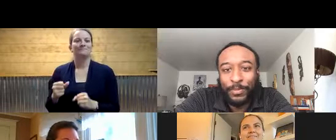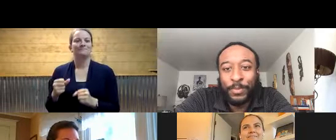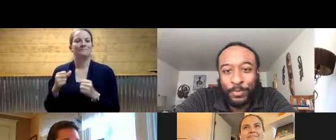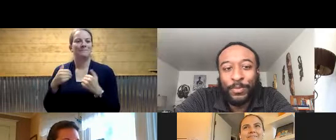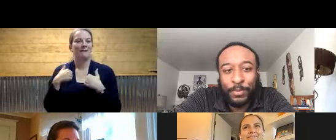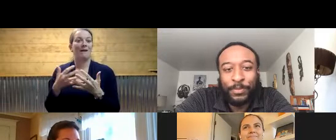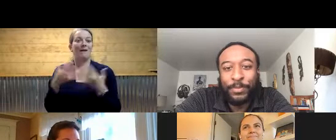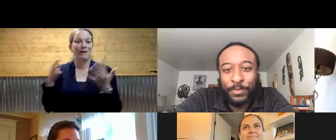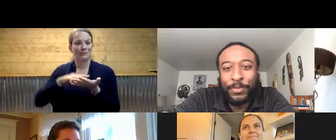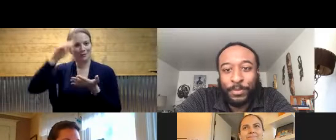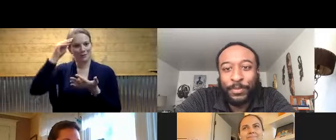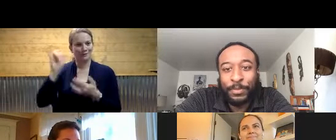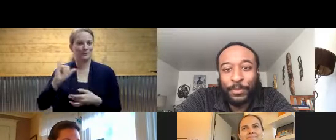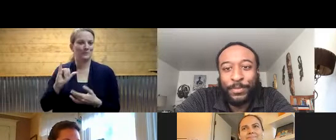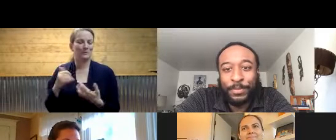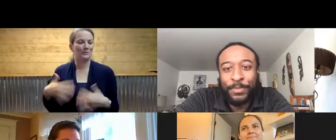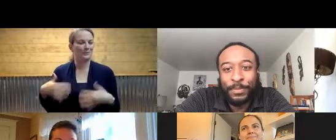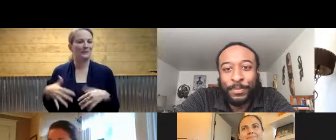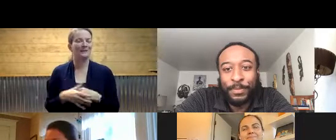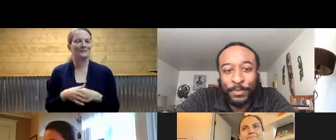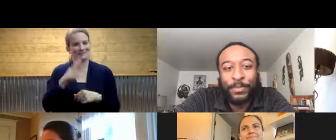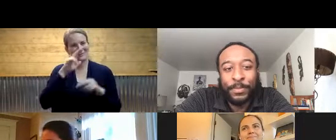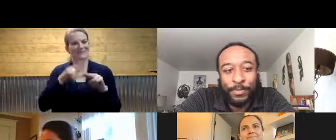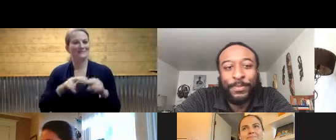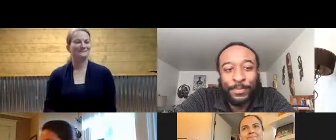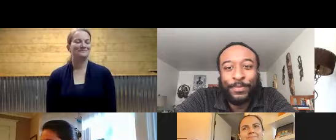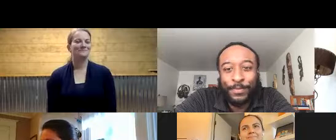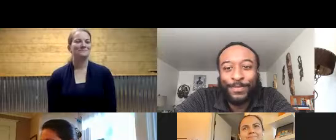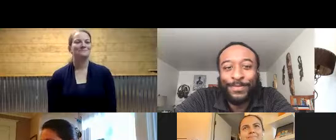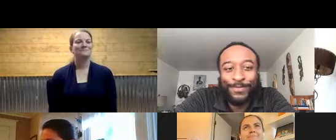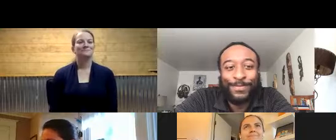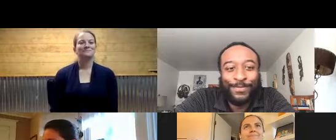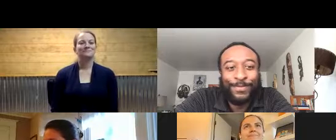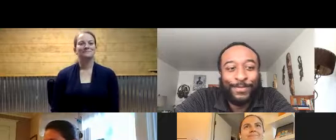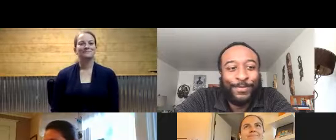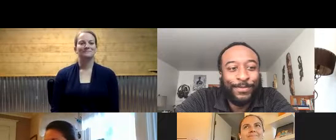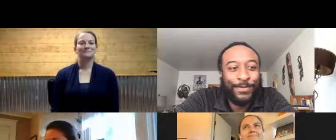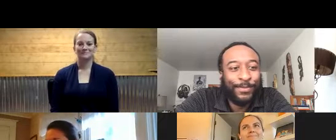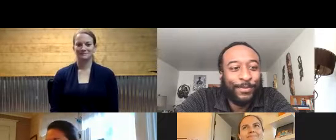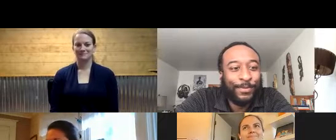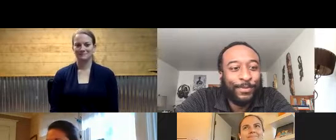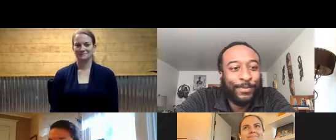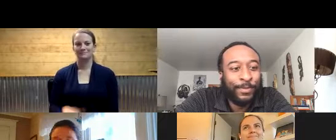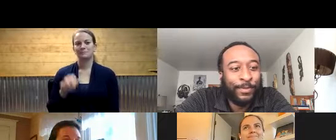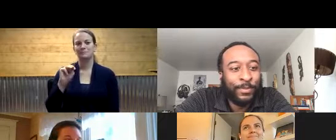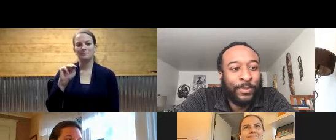about it as well. So yeah, it's been fun. Let's go with that. Yeah. For